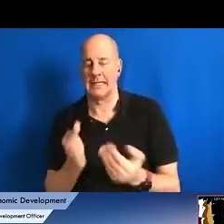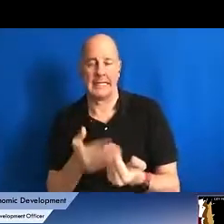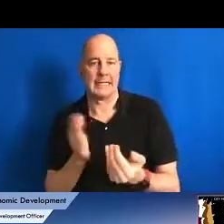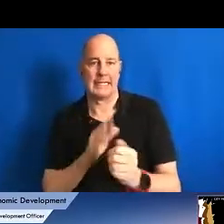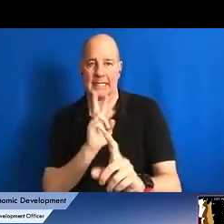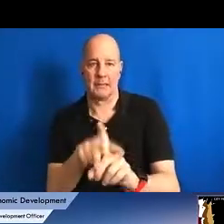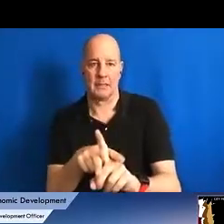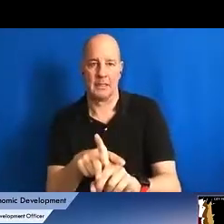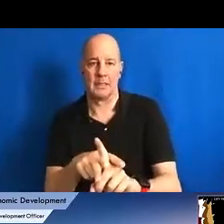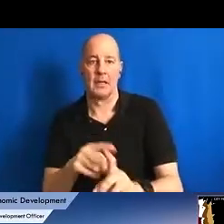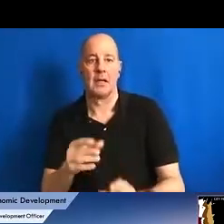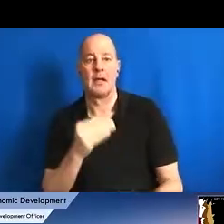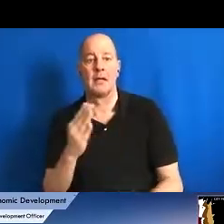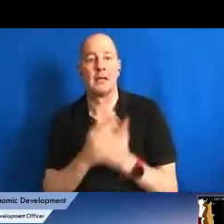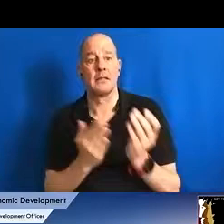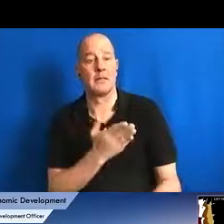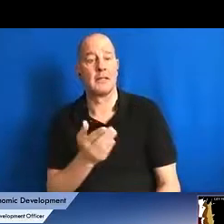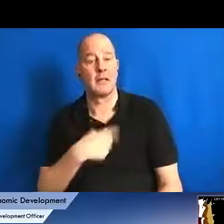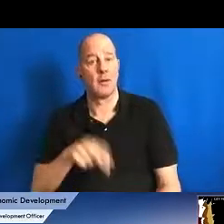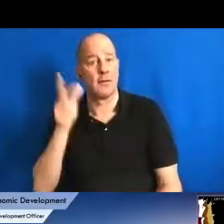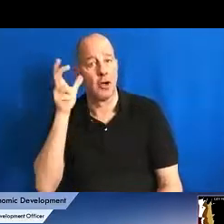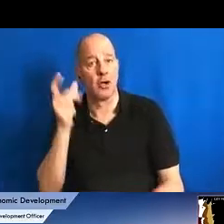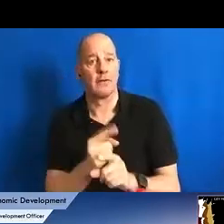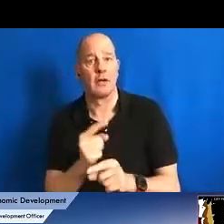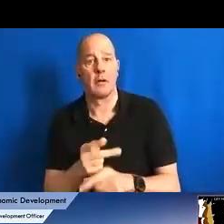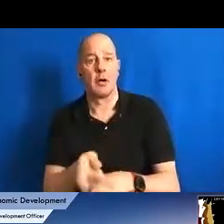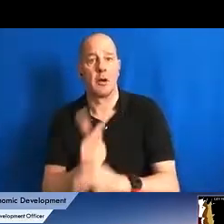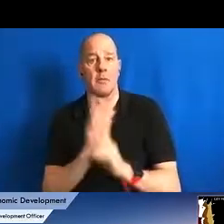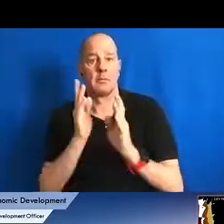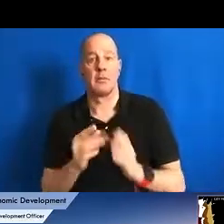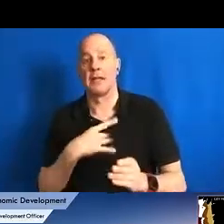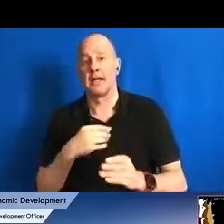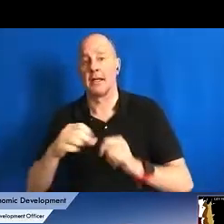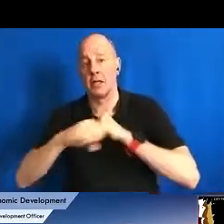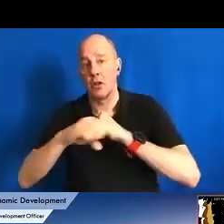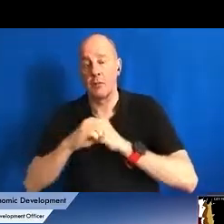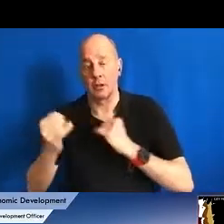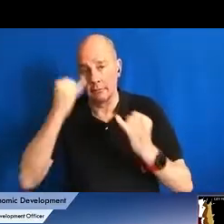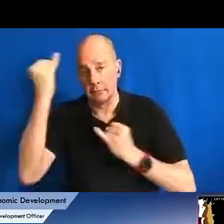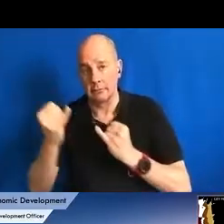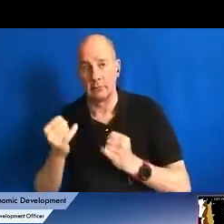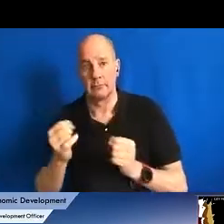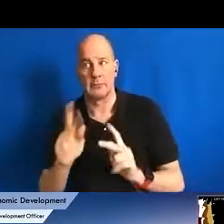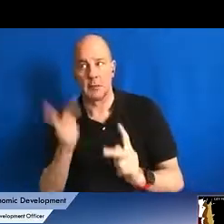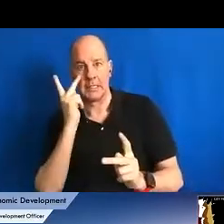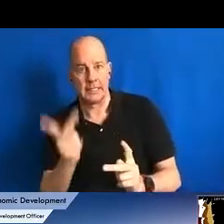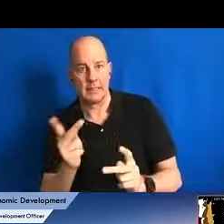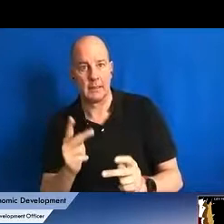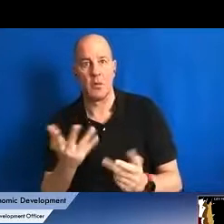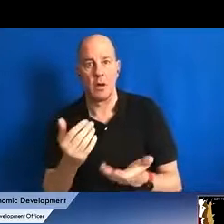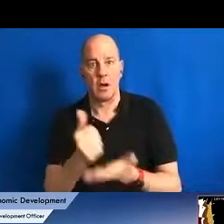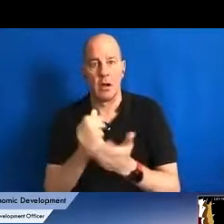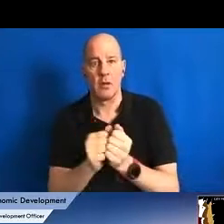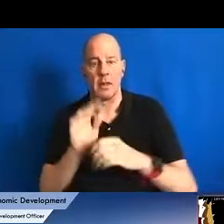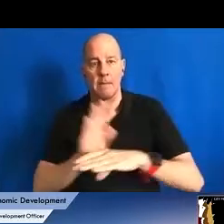And this is just some of the things we've heard from borrowers, what they like: marketing ideas, visibility. They want help with business growth. They want technical assistance like